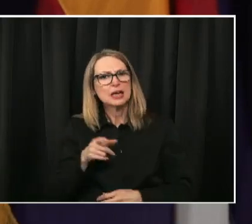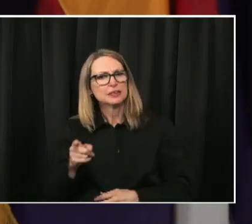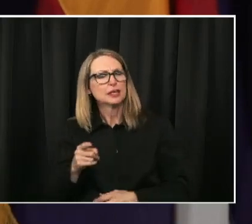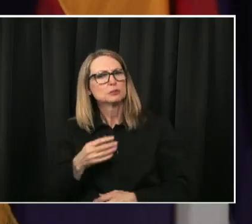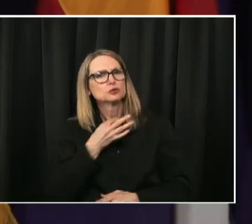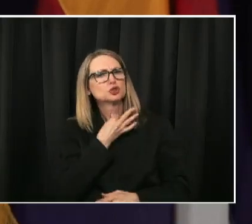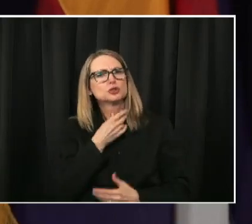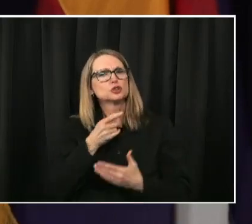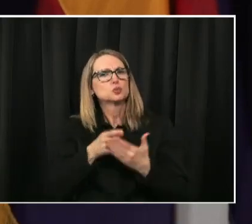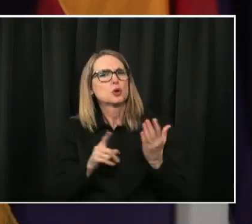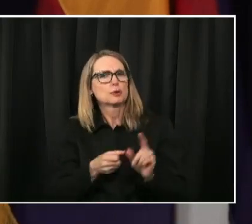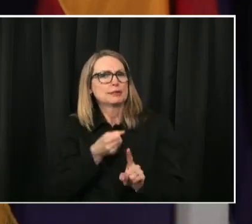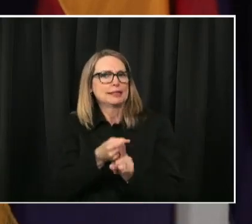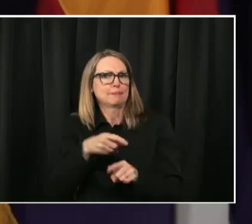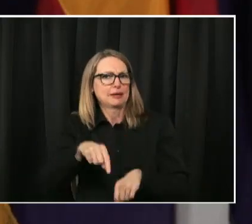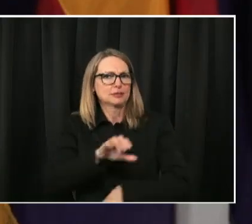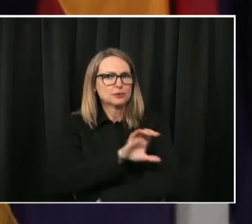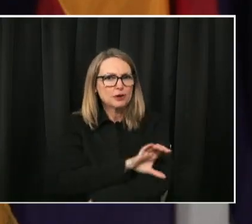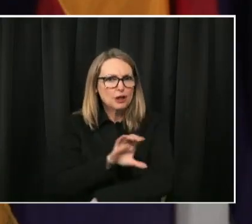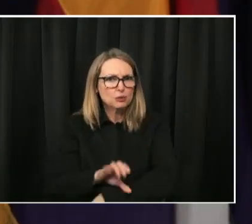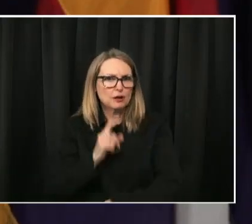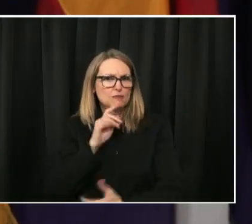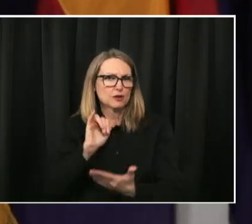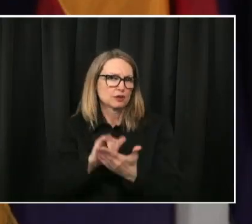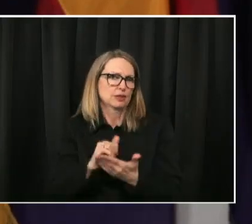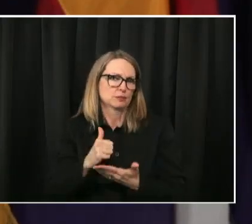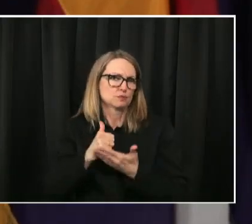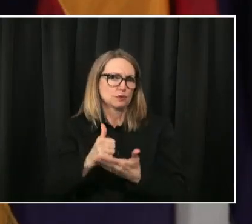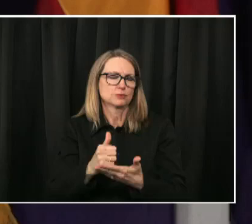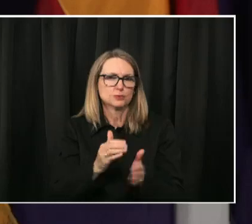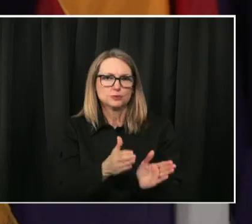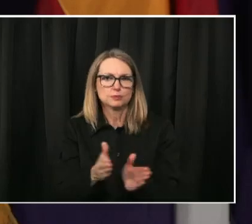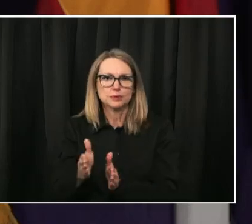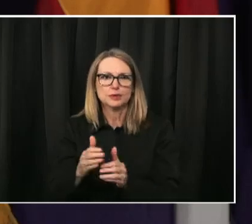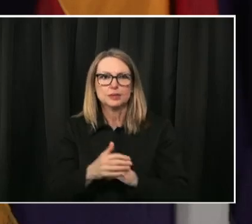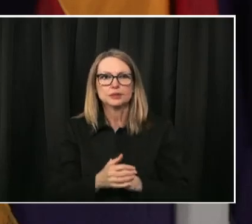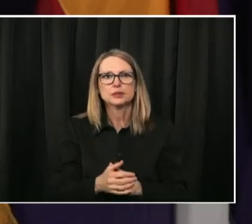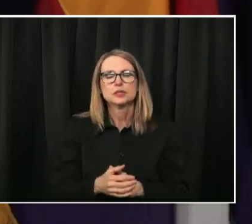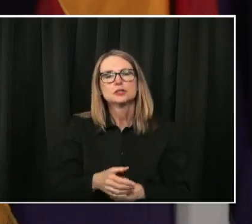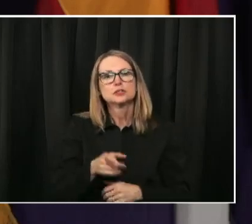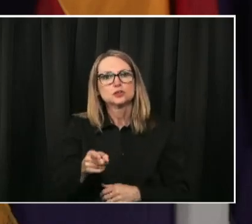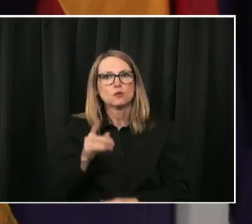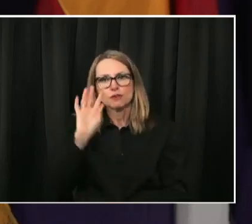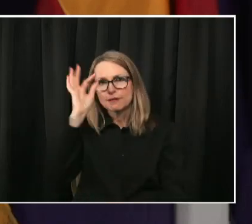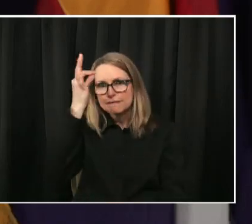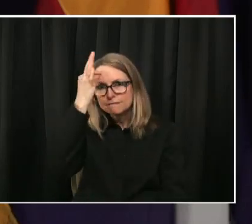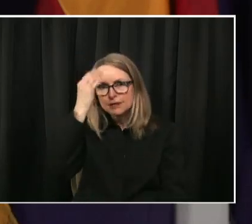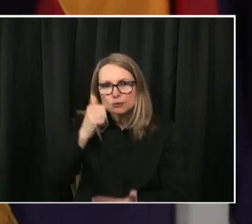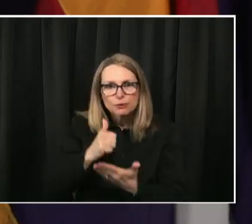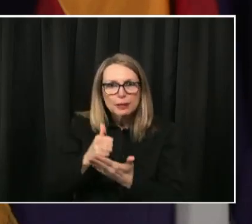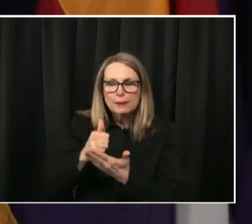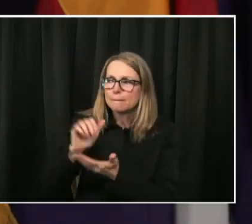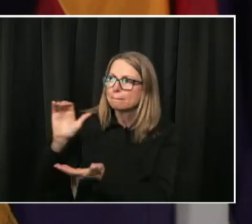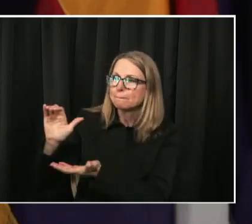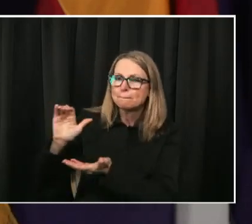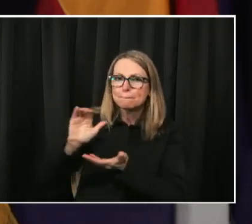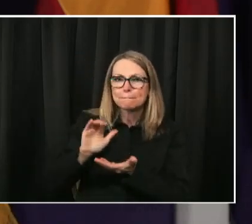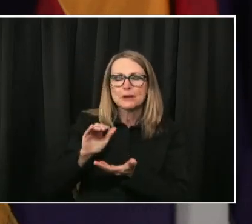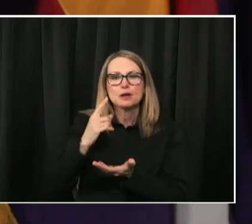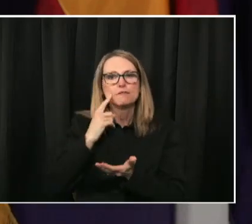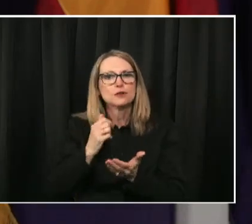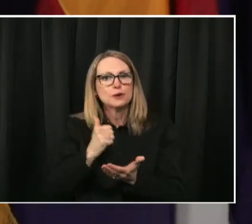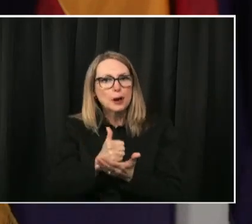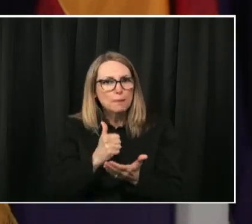in Colorado. And we shared stories of how, thanks to federal help, we've been able to support small businesses, provide tax relief